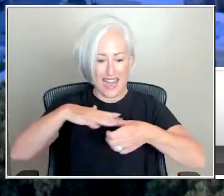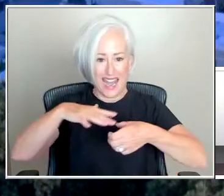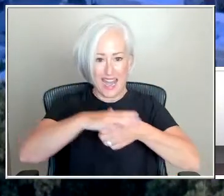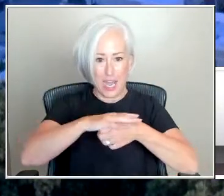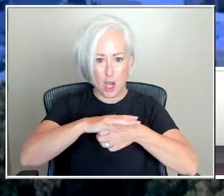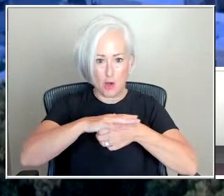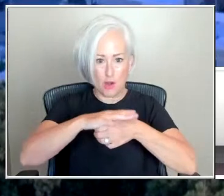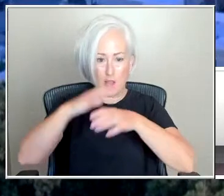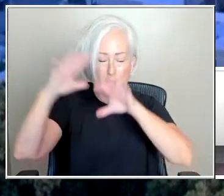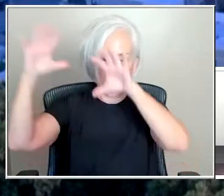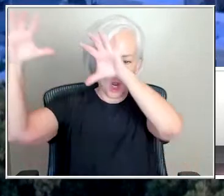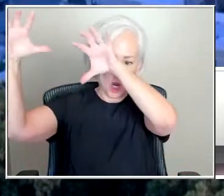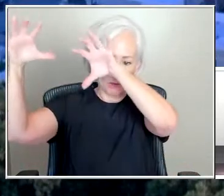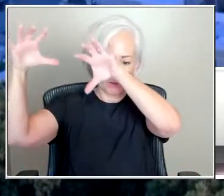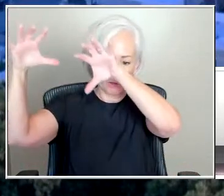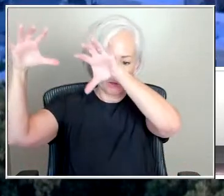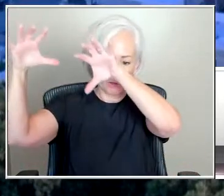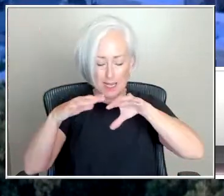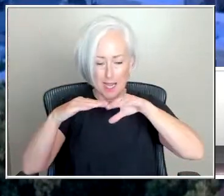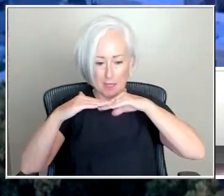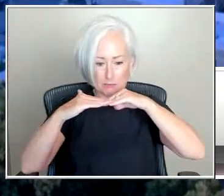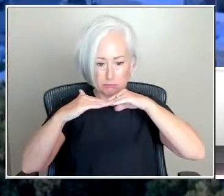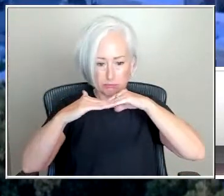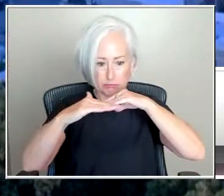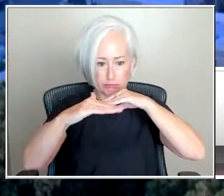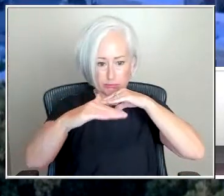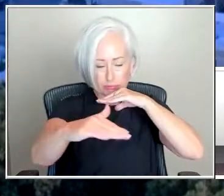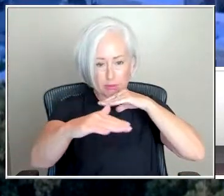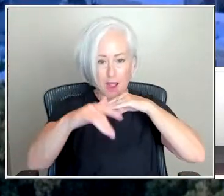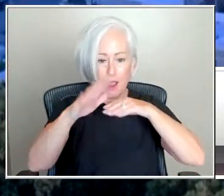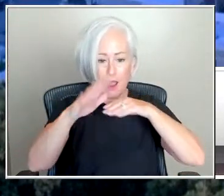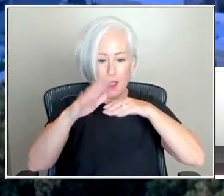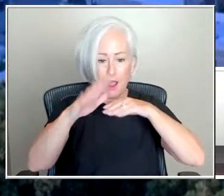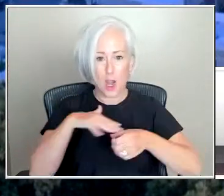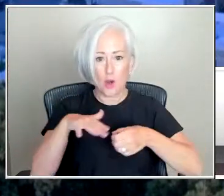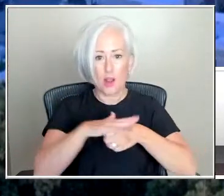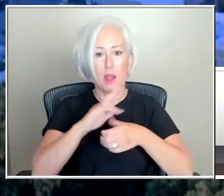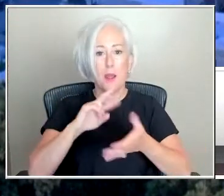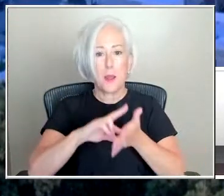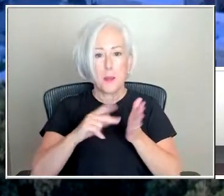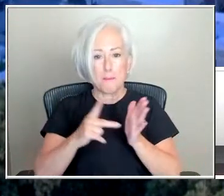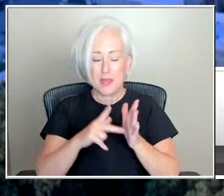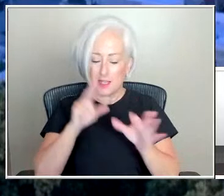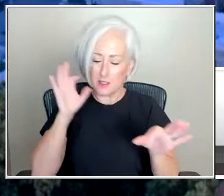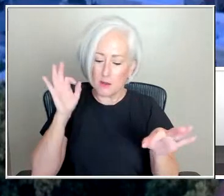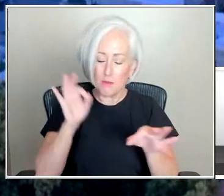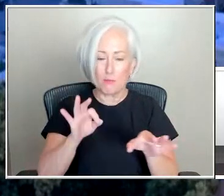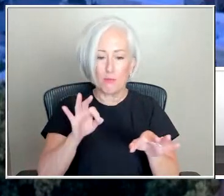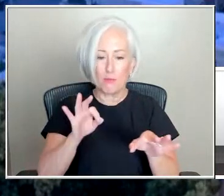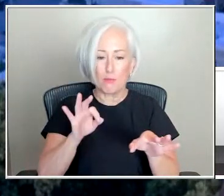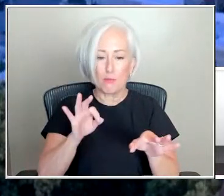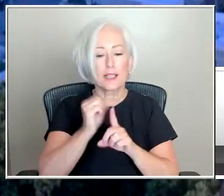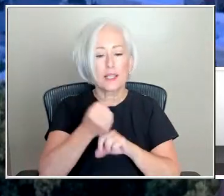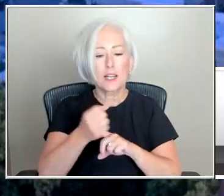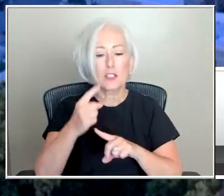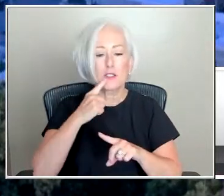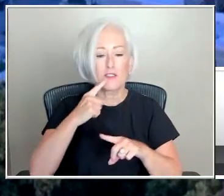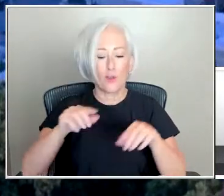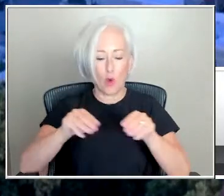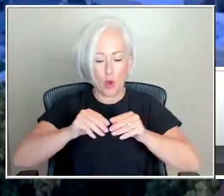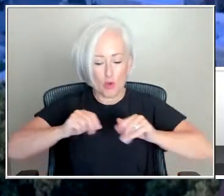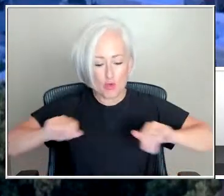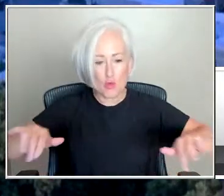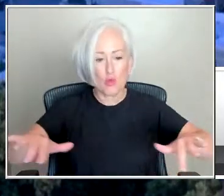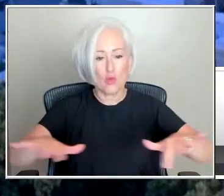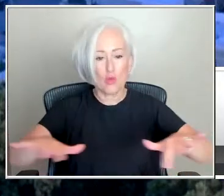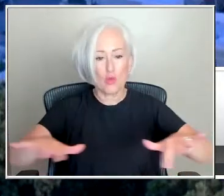our location. So that's created perfect conditions for a lot of ground level ozone to develop. It's formed when